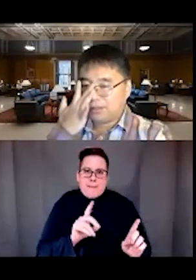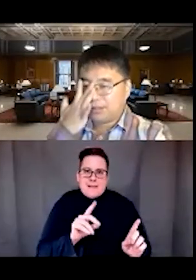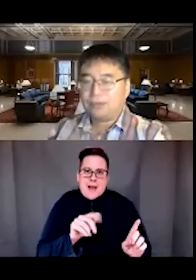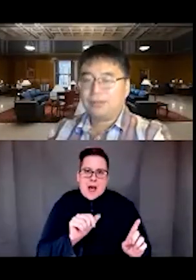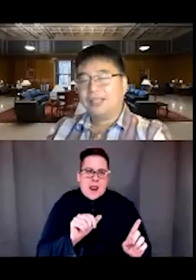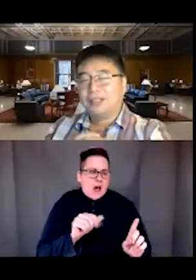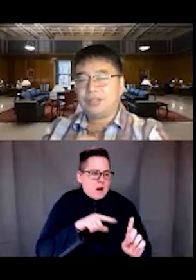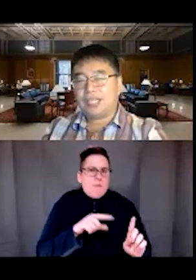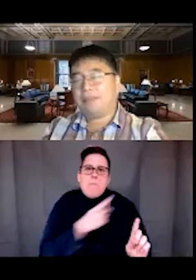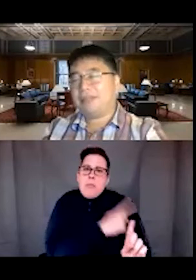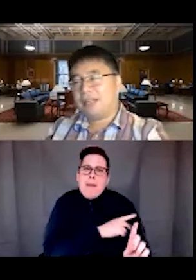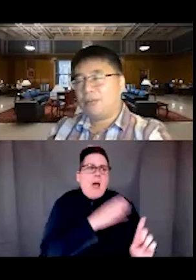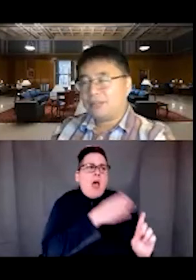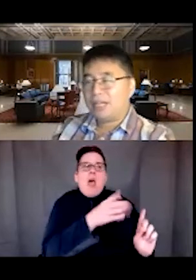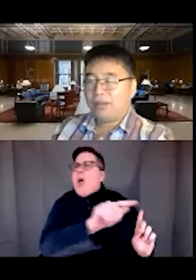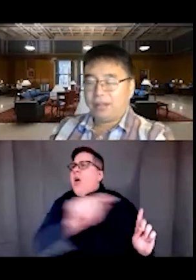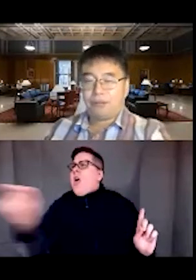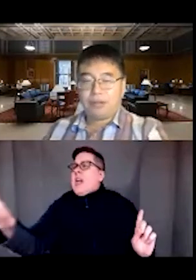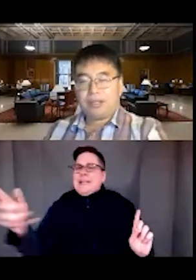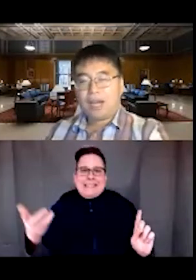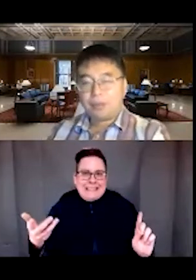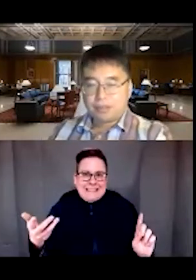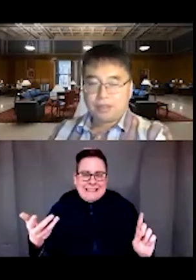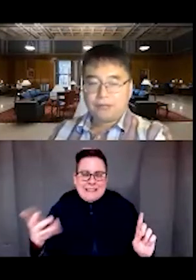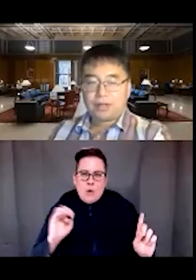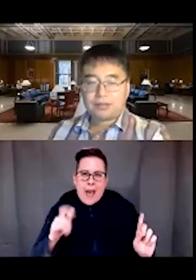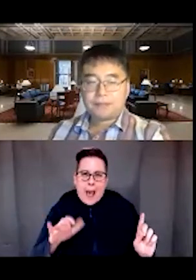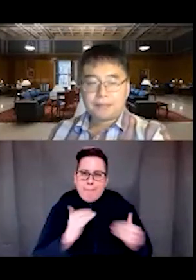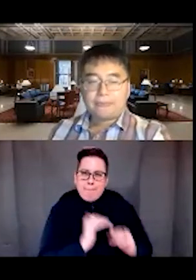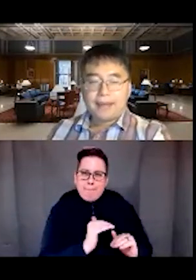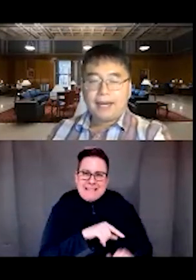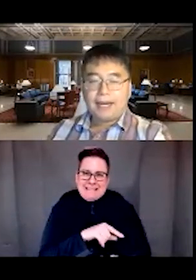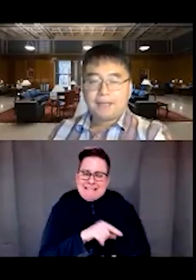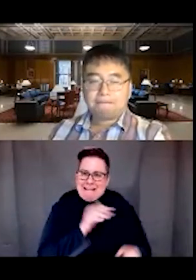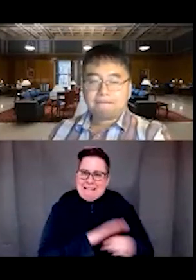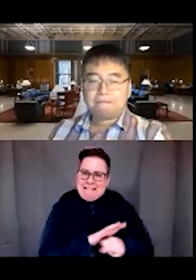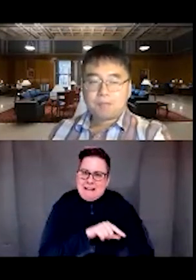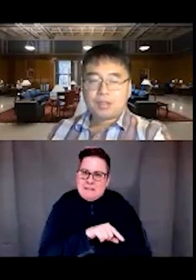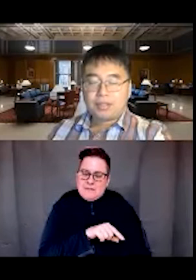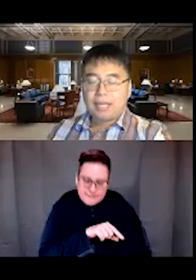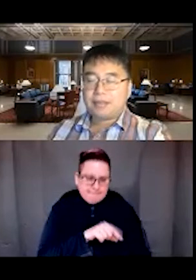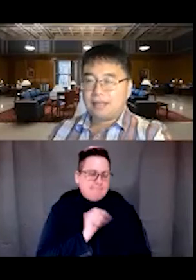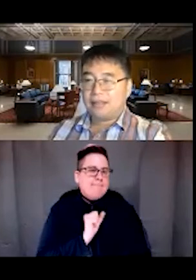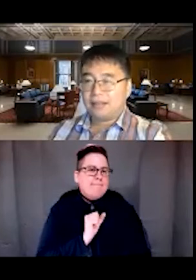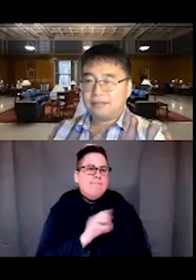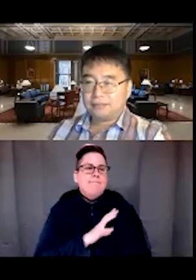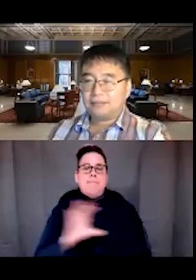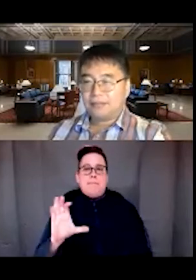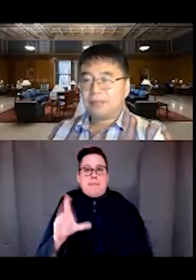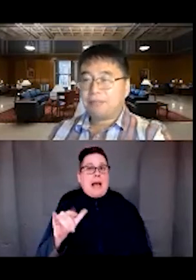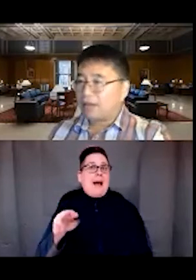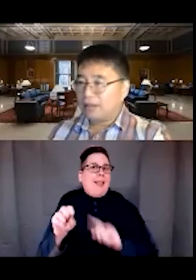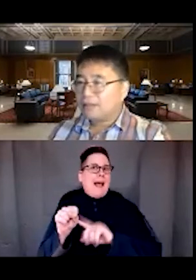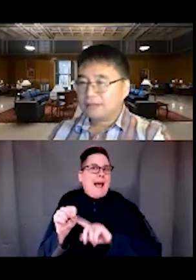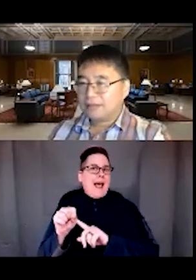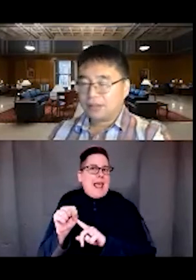patient, right? So using Epic data was not really an option here for us. So claims data is